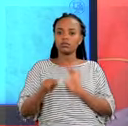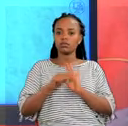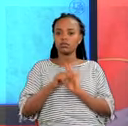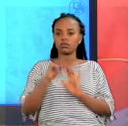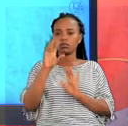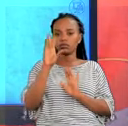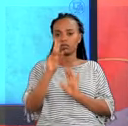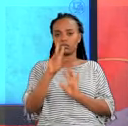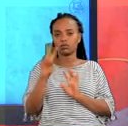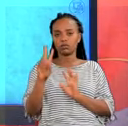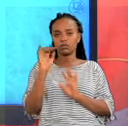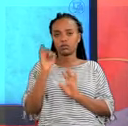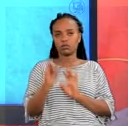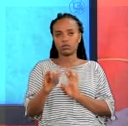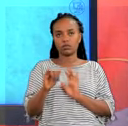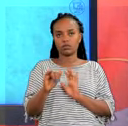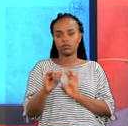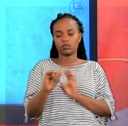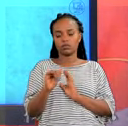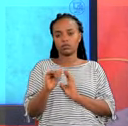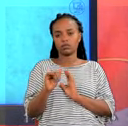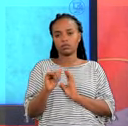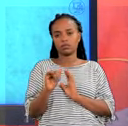minus 72y